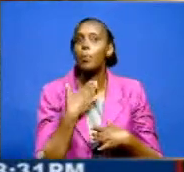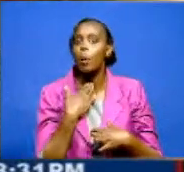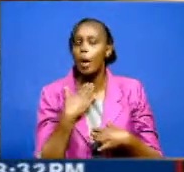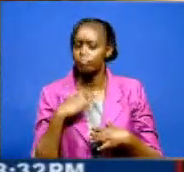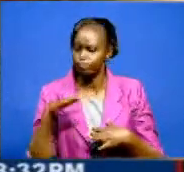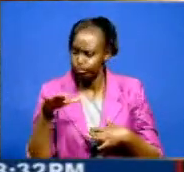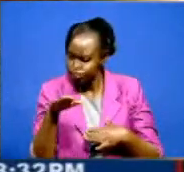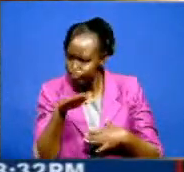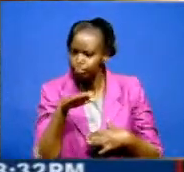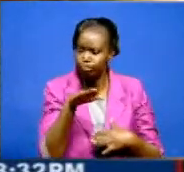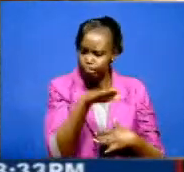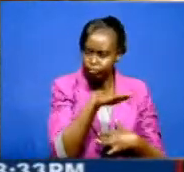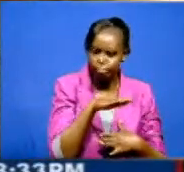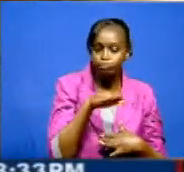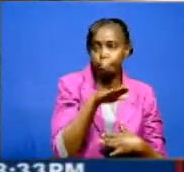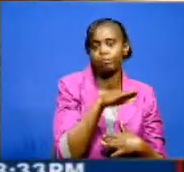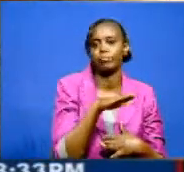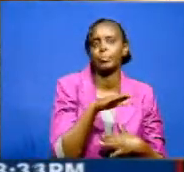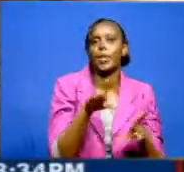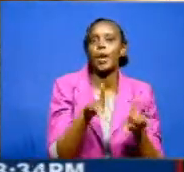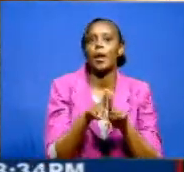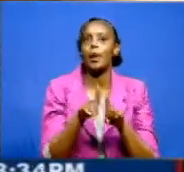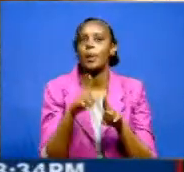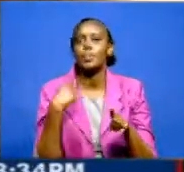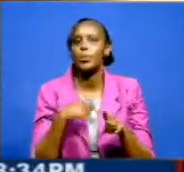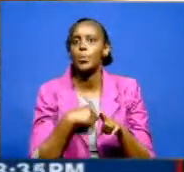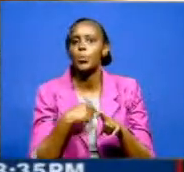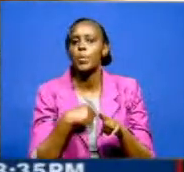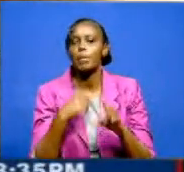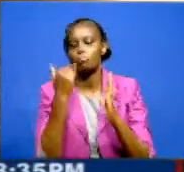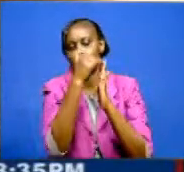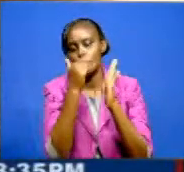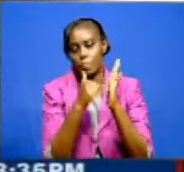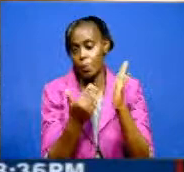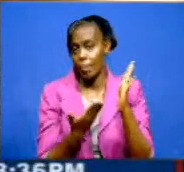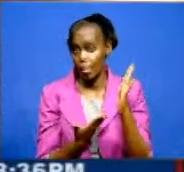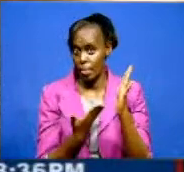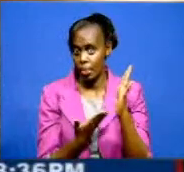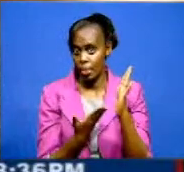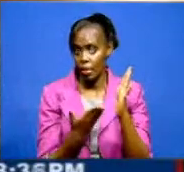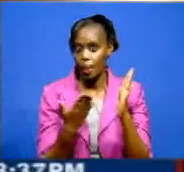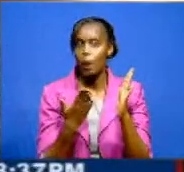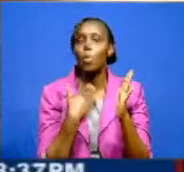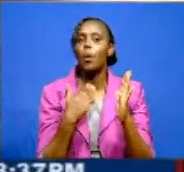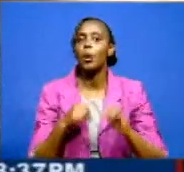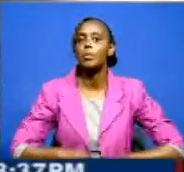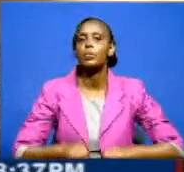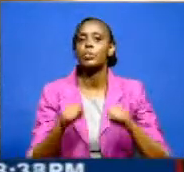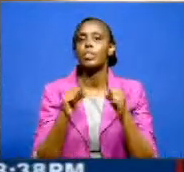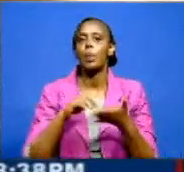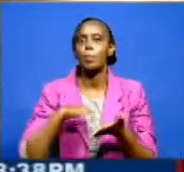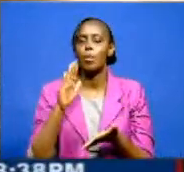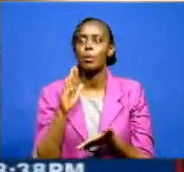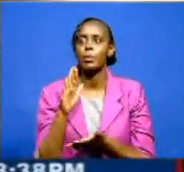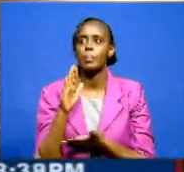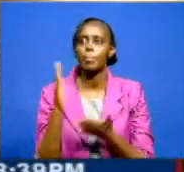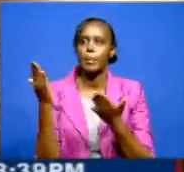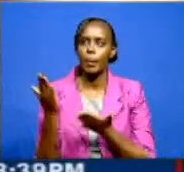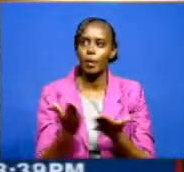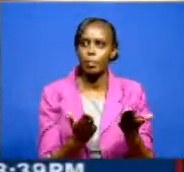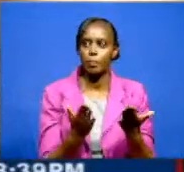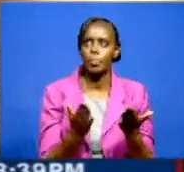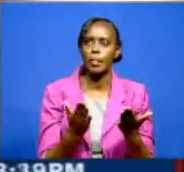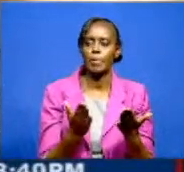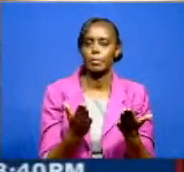constituencies. And as we get this statement, I would want the chairman to further bring